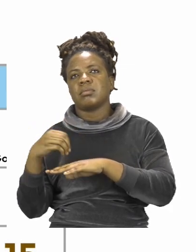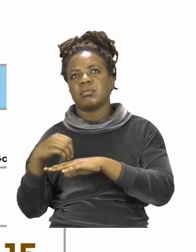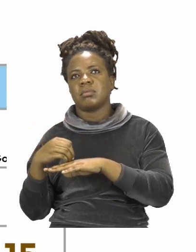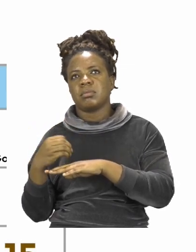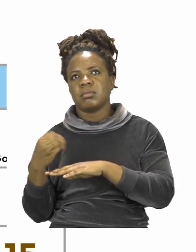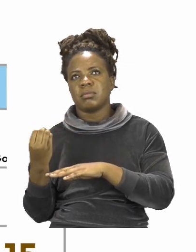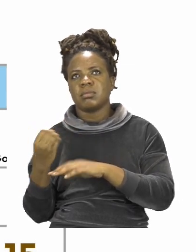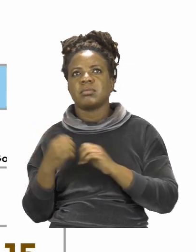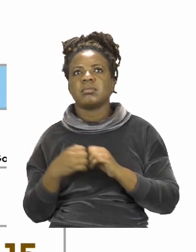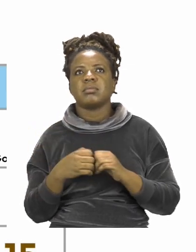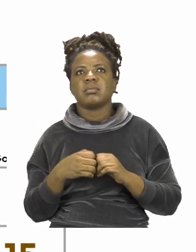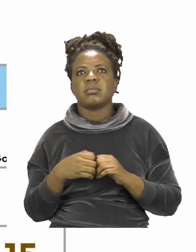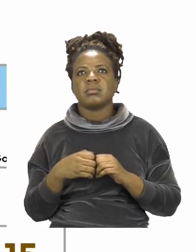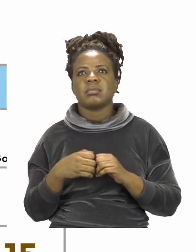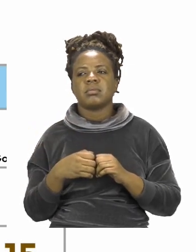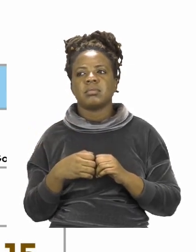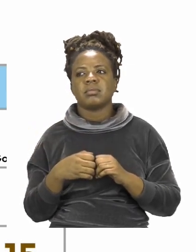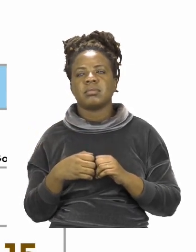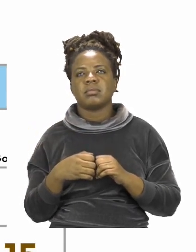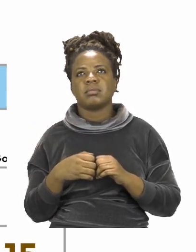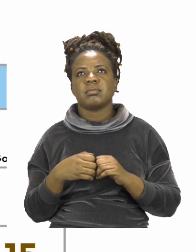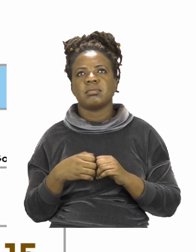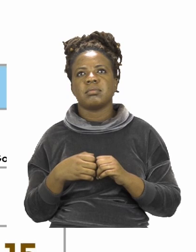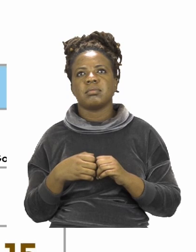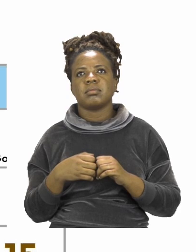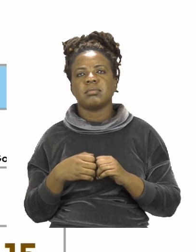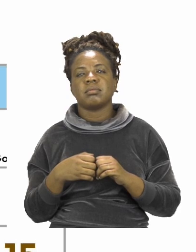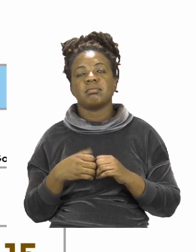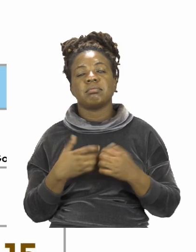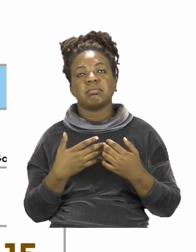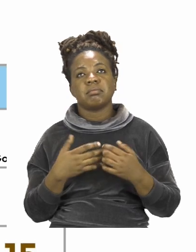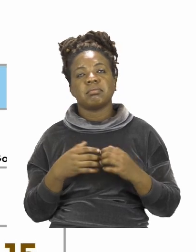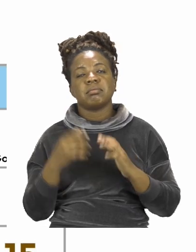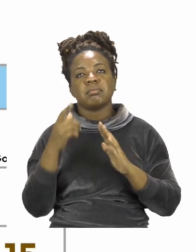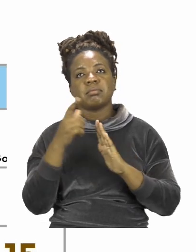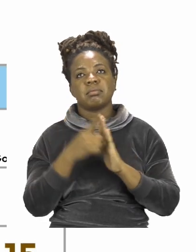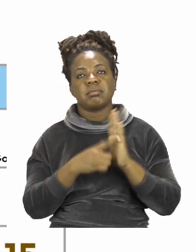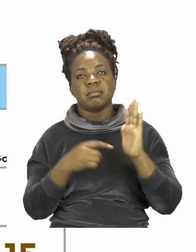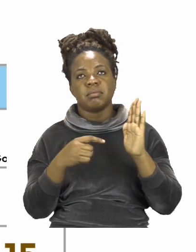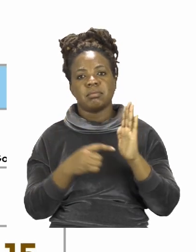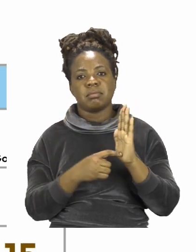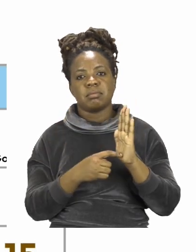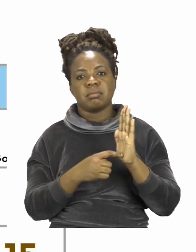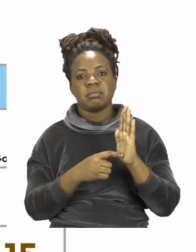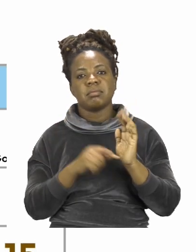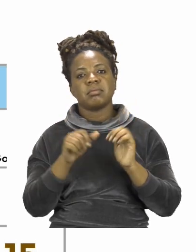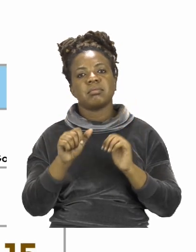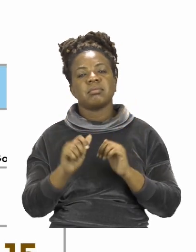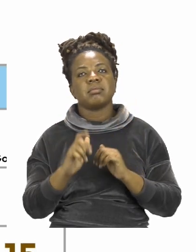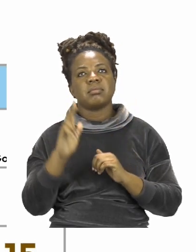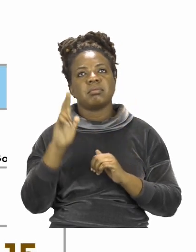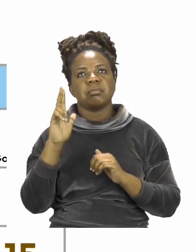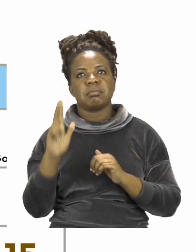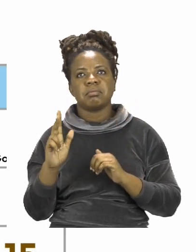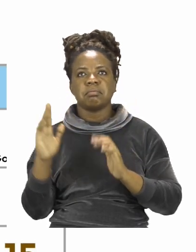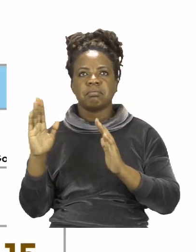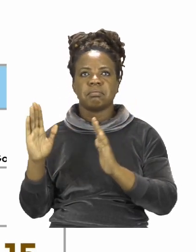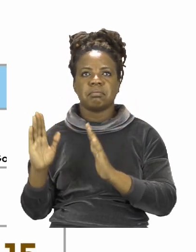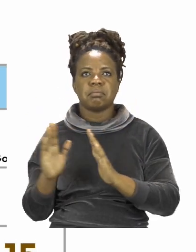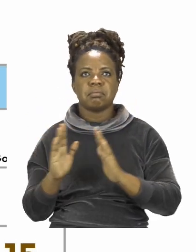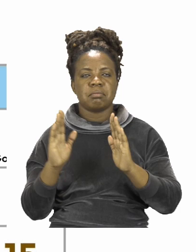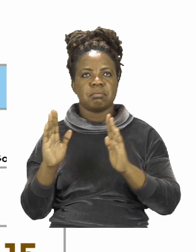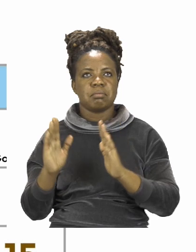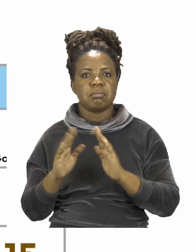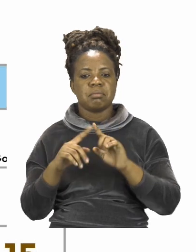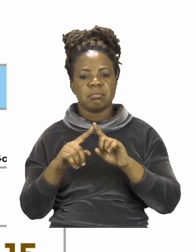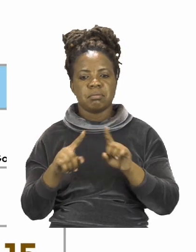for someone else who has scheduled many different things on the calendar. It is our job